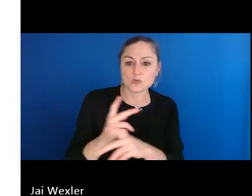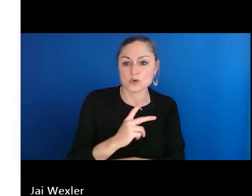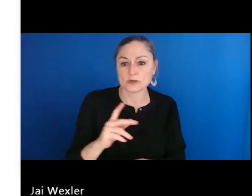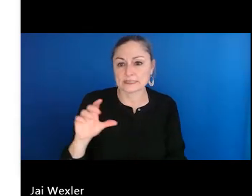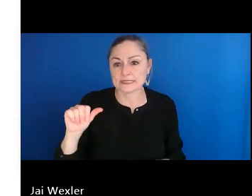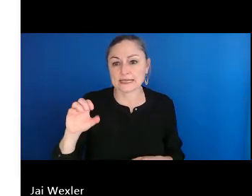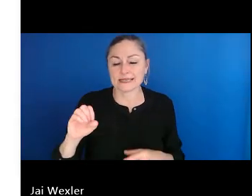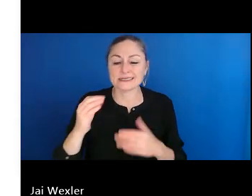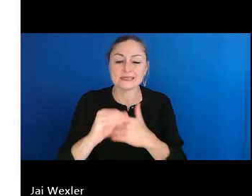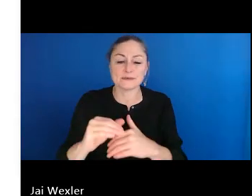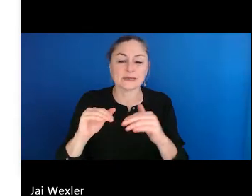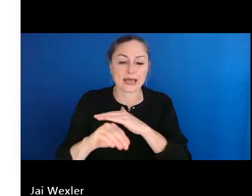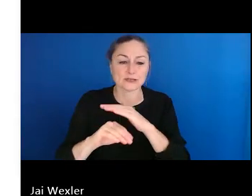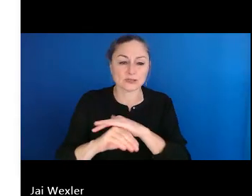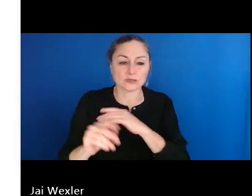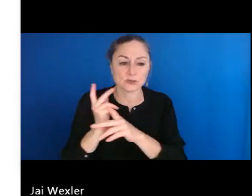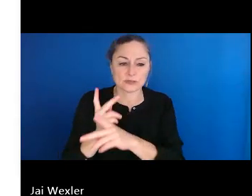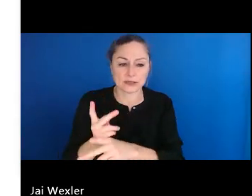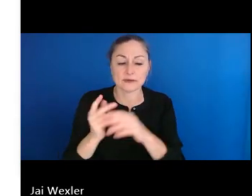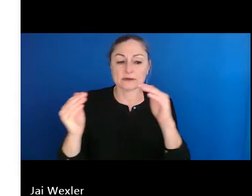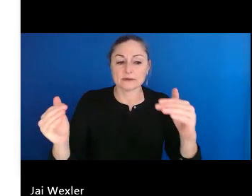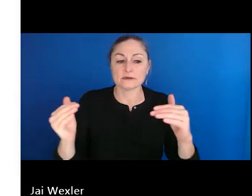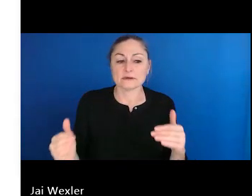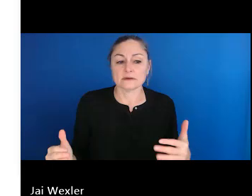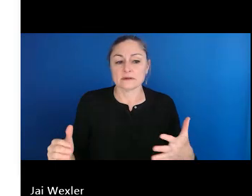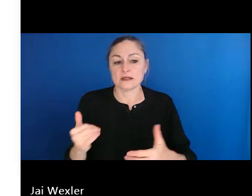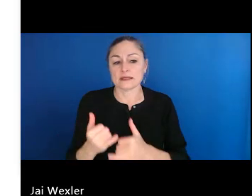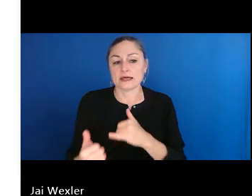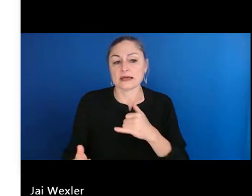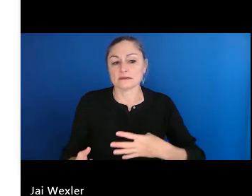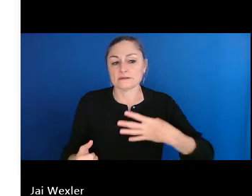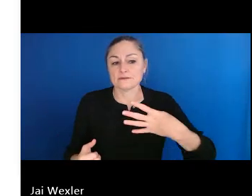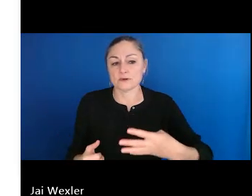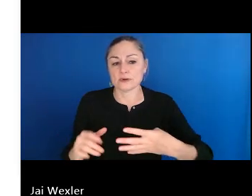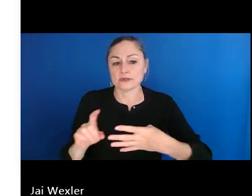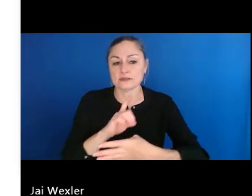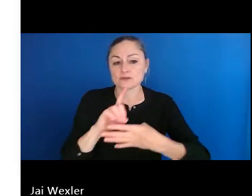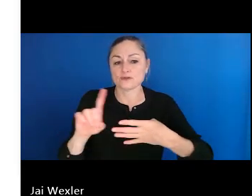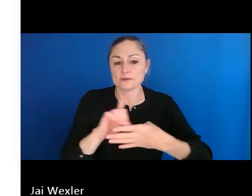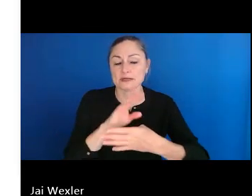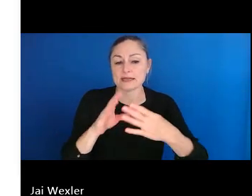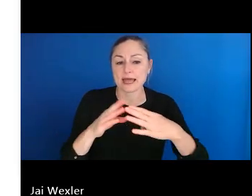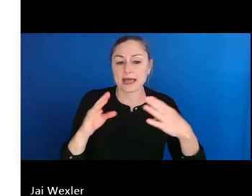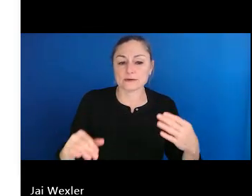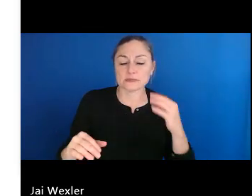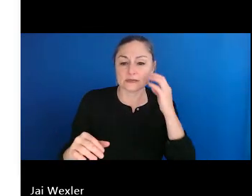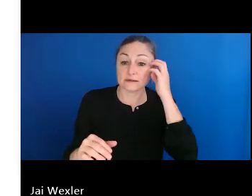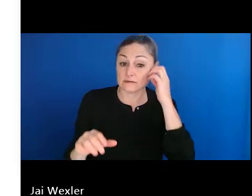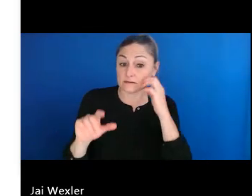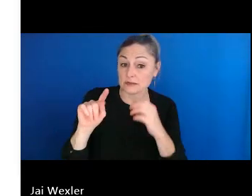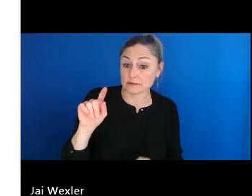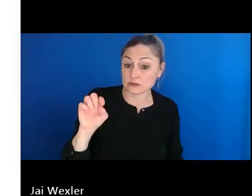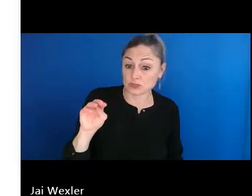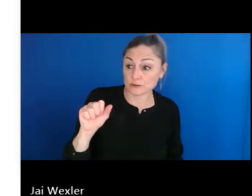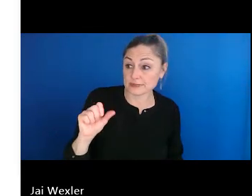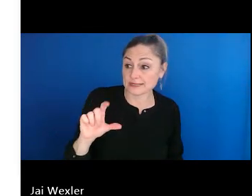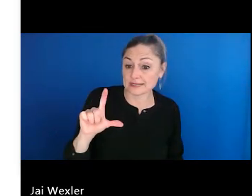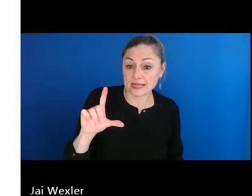lending, discriminating in the housing terms and conditions. So that might look like the terms in a lease